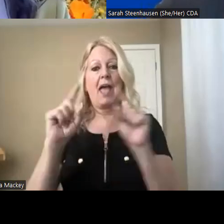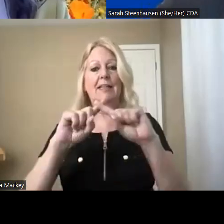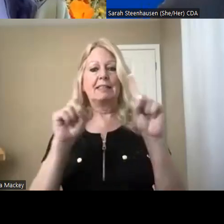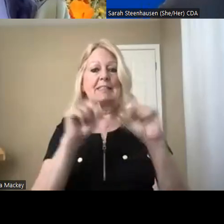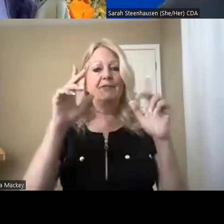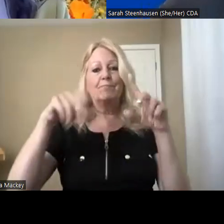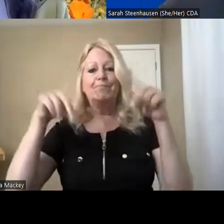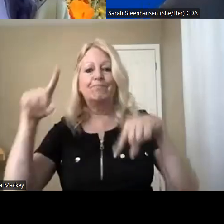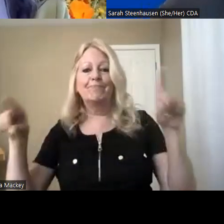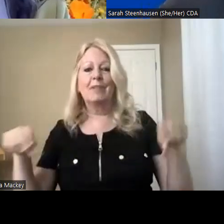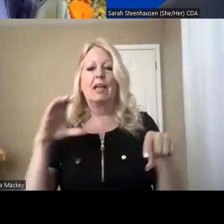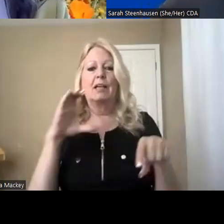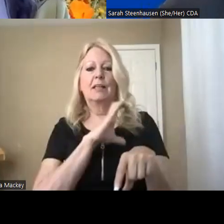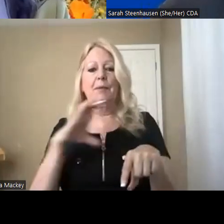involved,